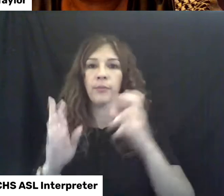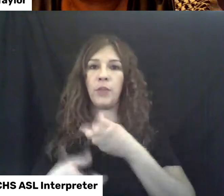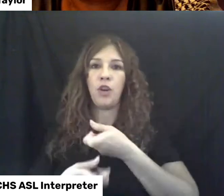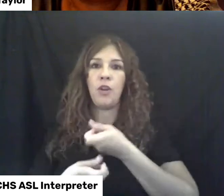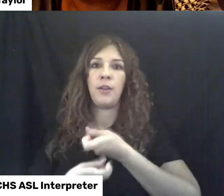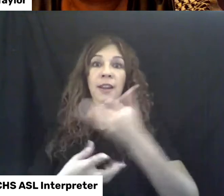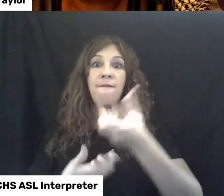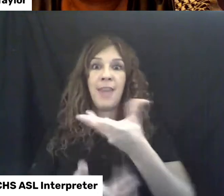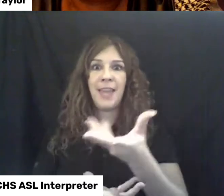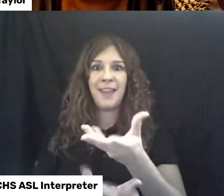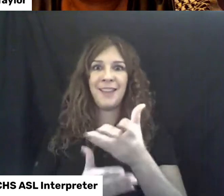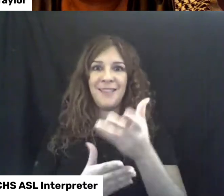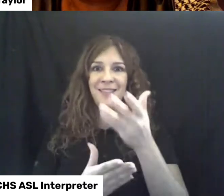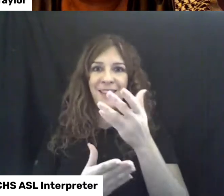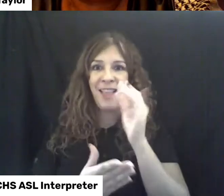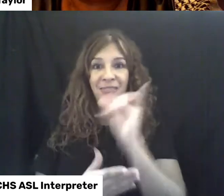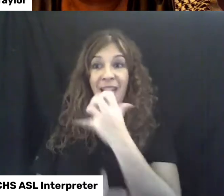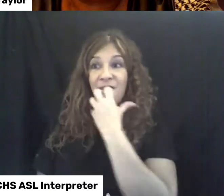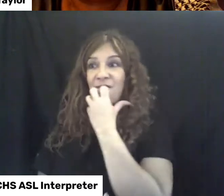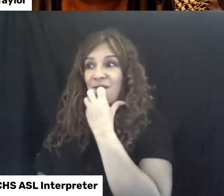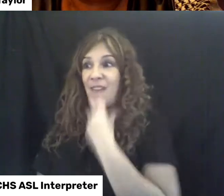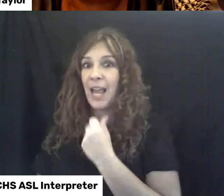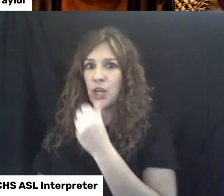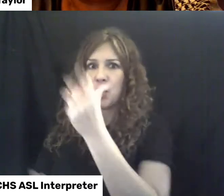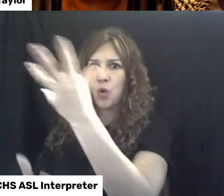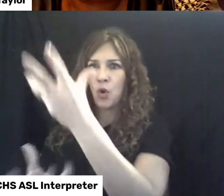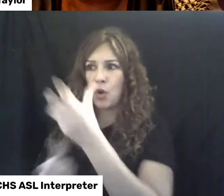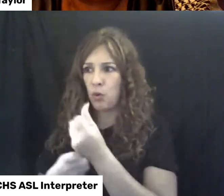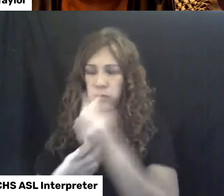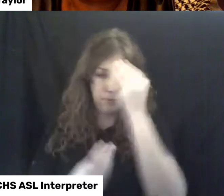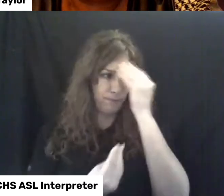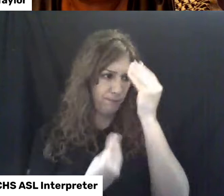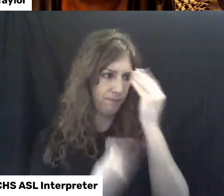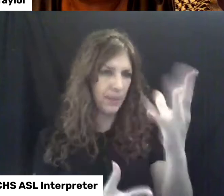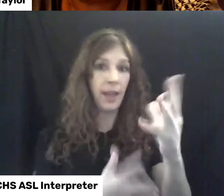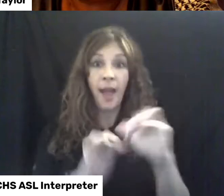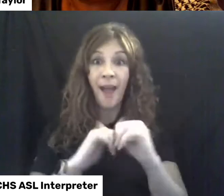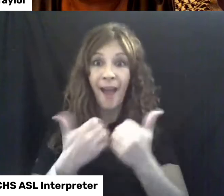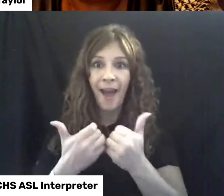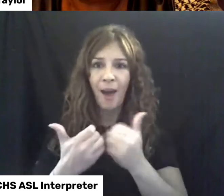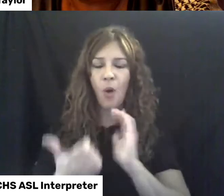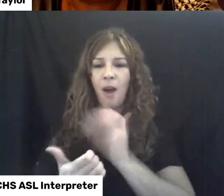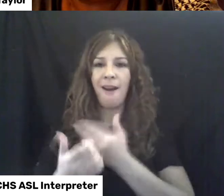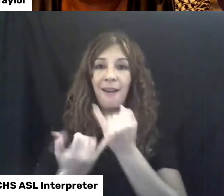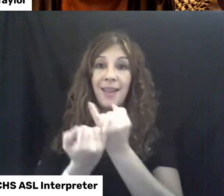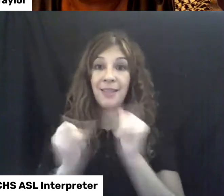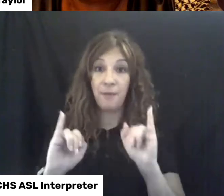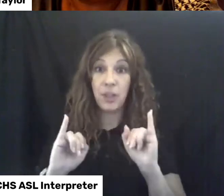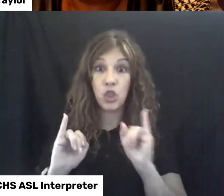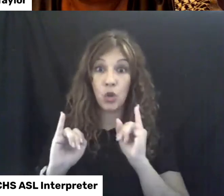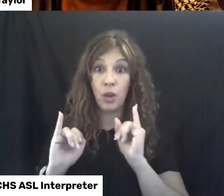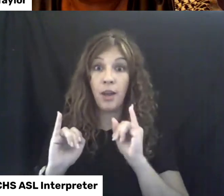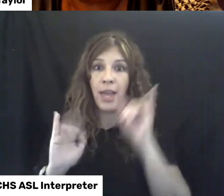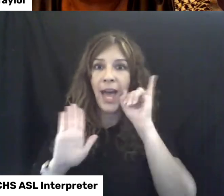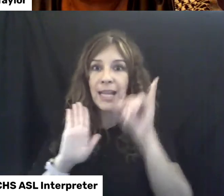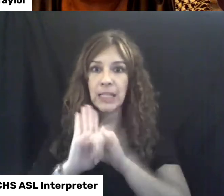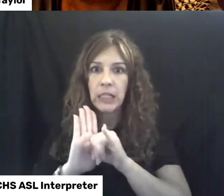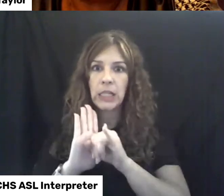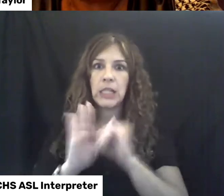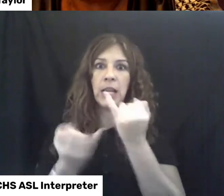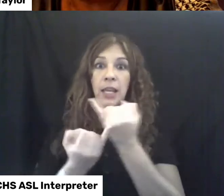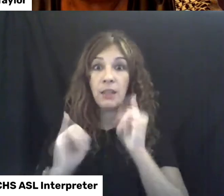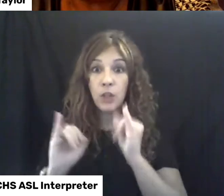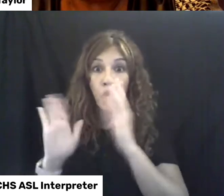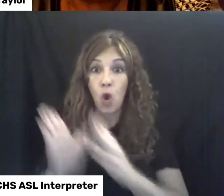that pulling back our individual identities, our individual organizational